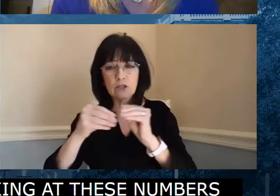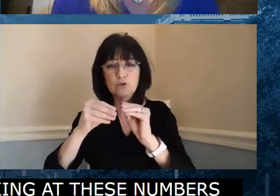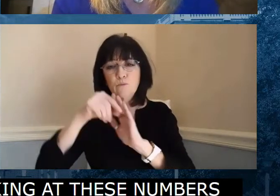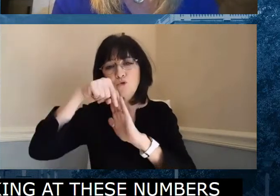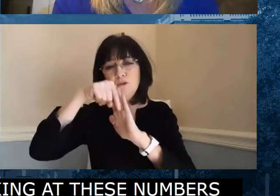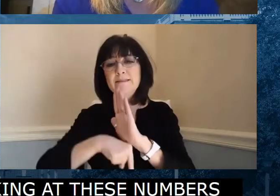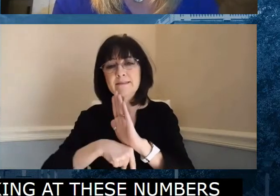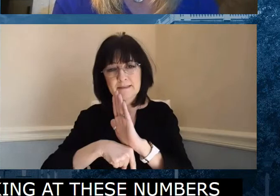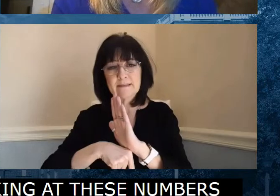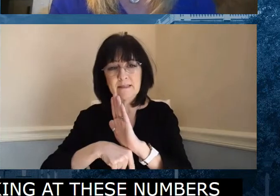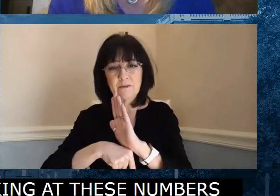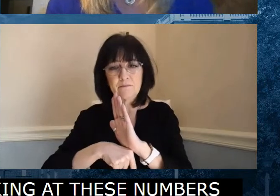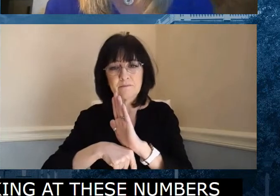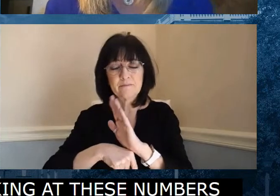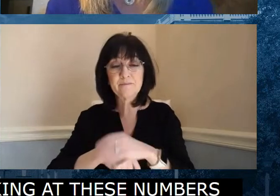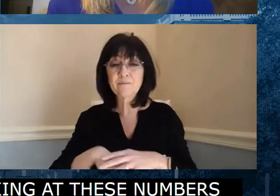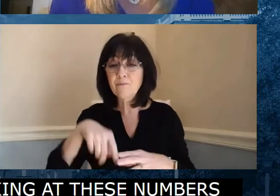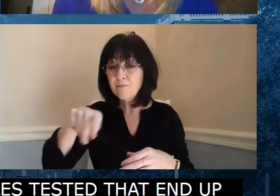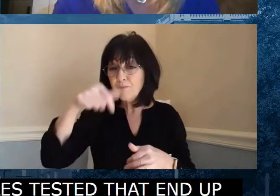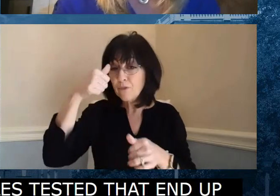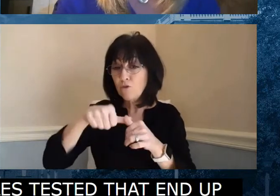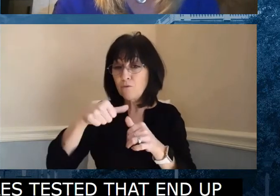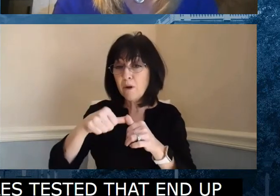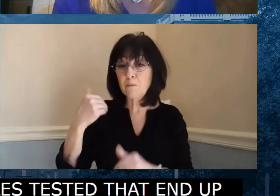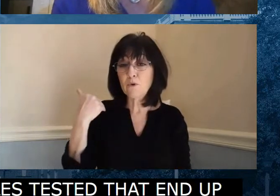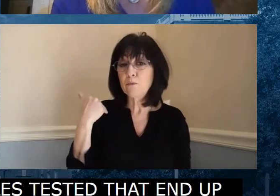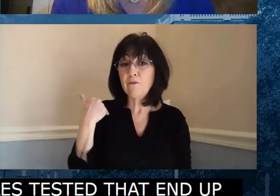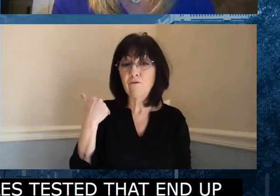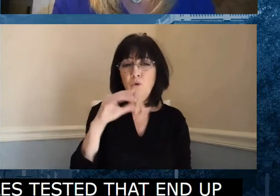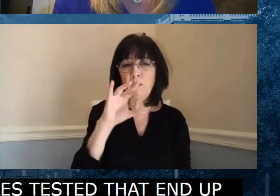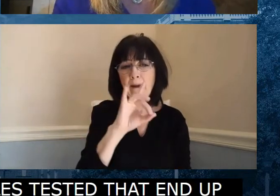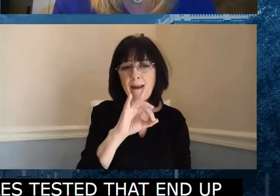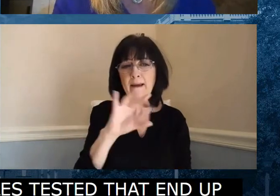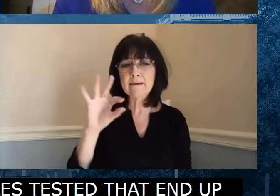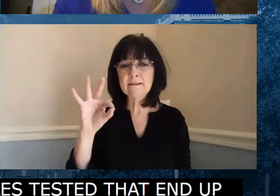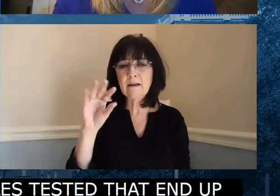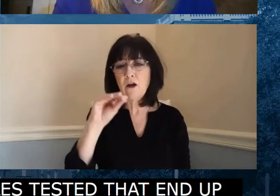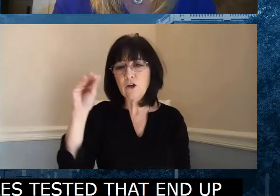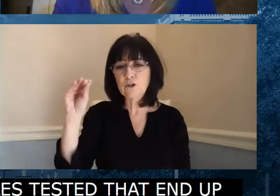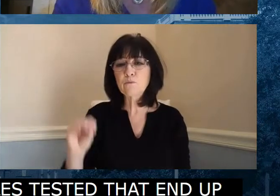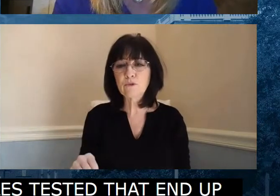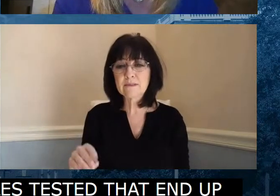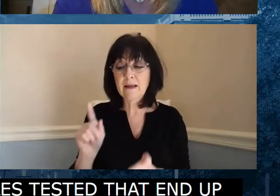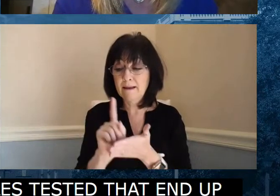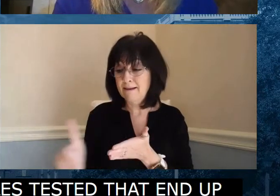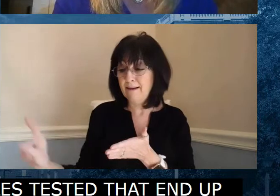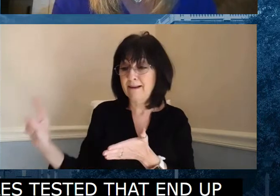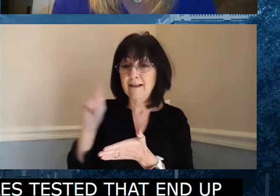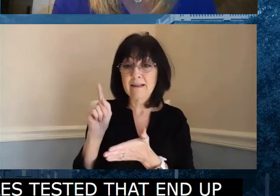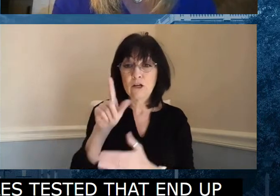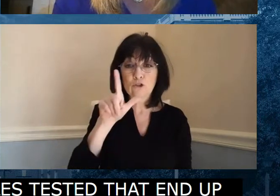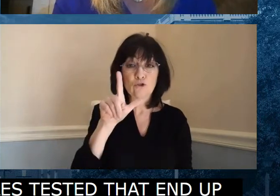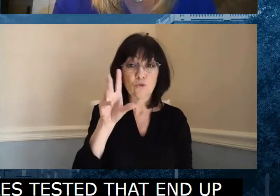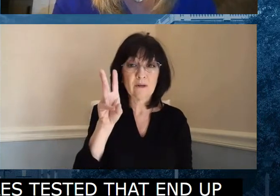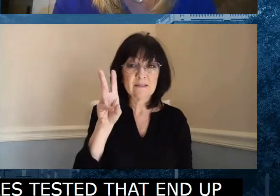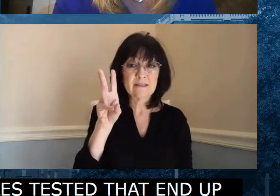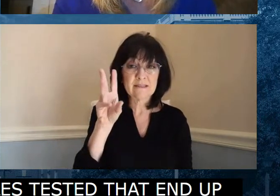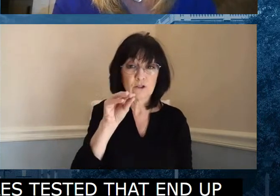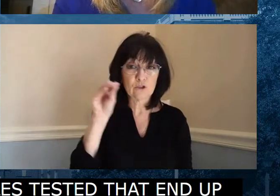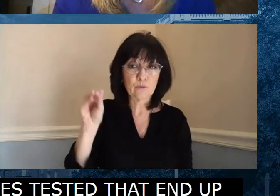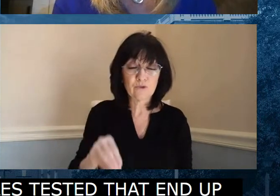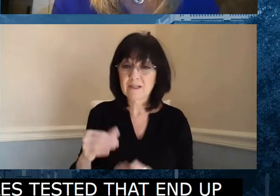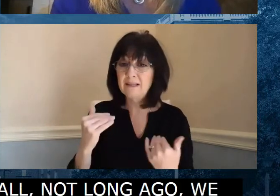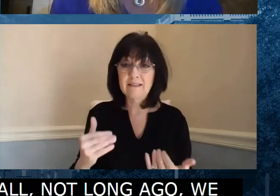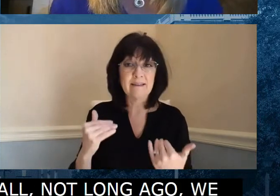recall, not long ago, we were at around 8-9%, and last week around 26%. And now we're up to